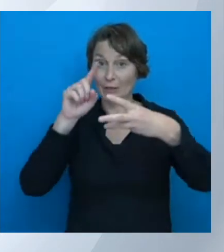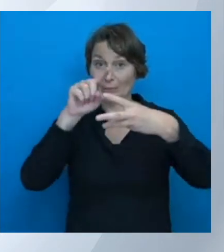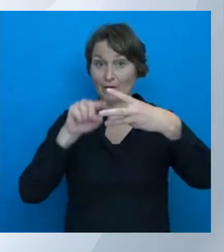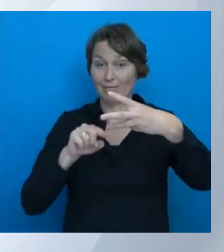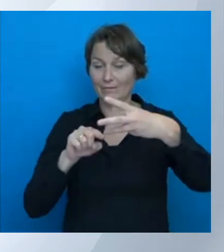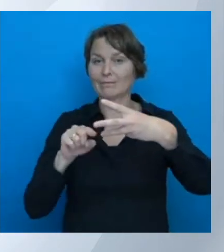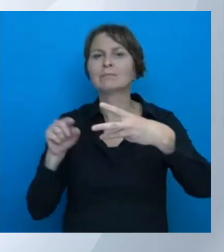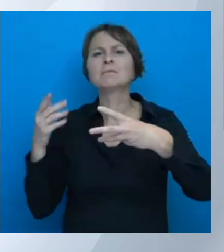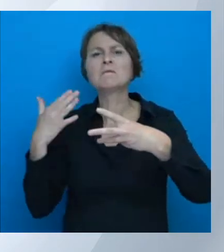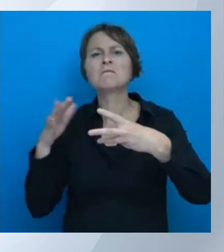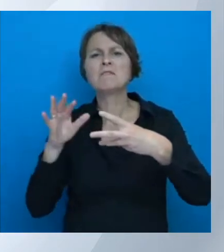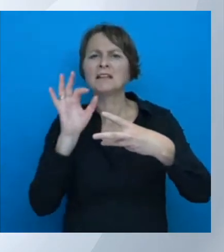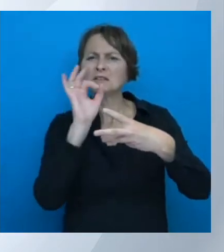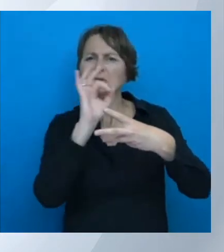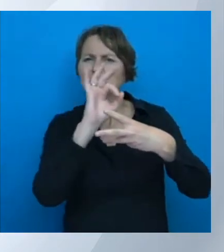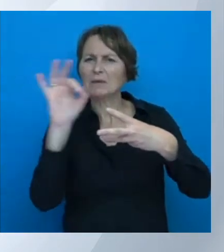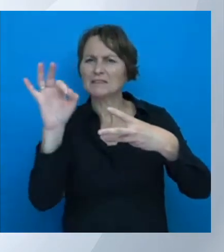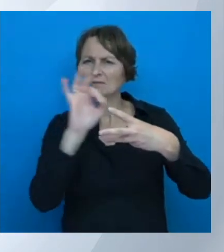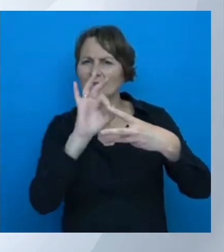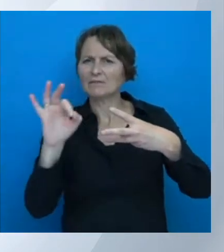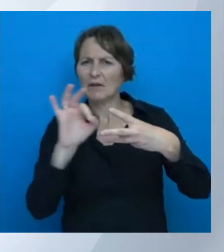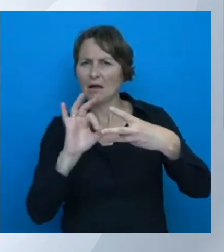specified Redis as my